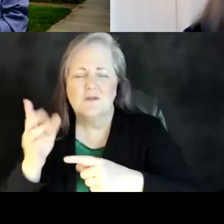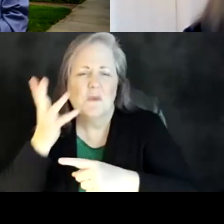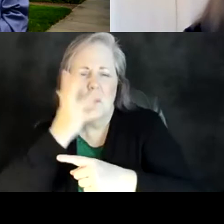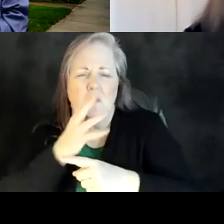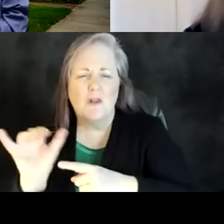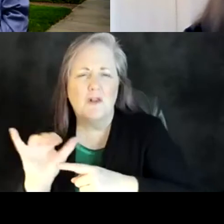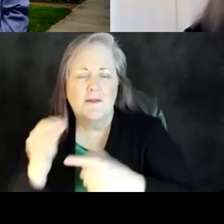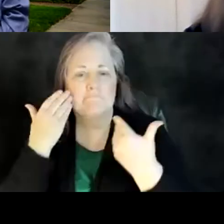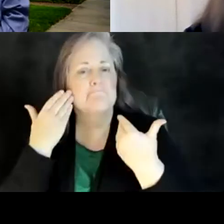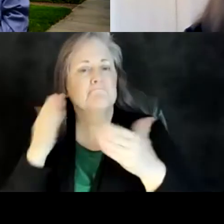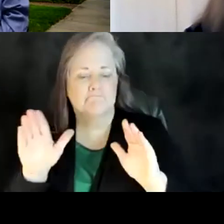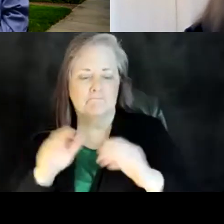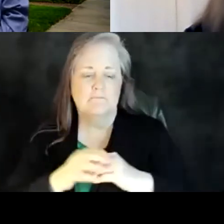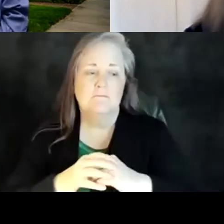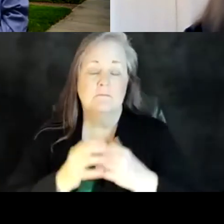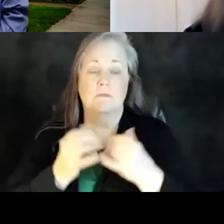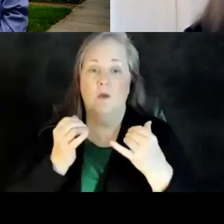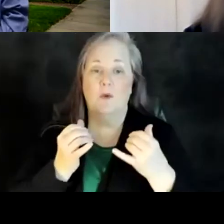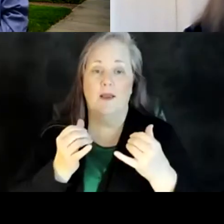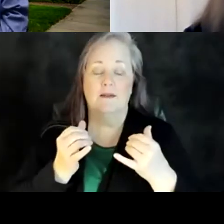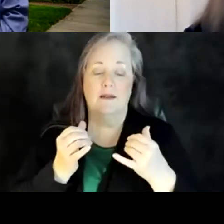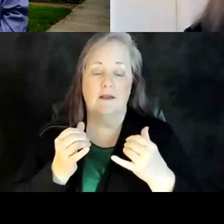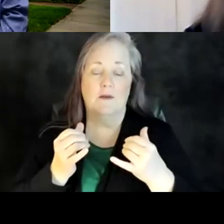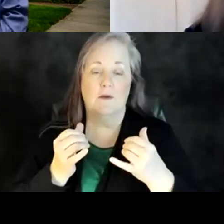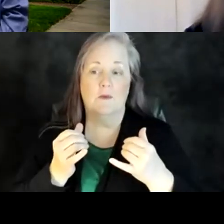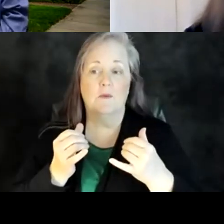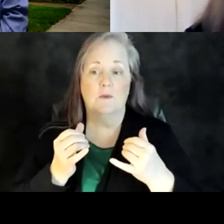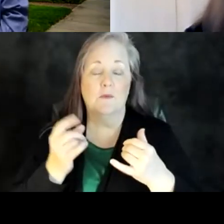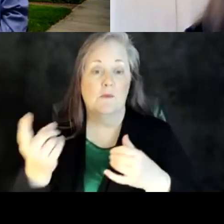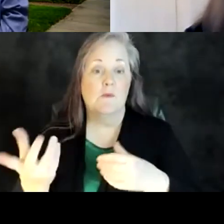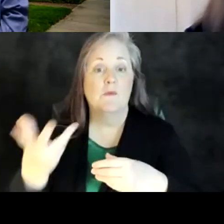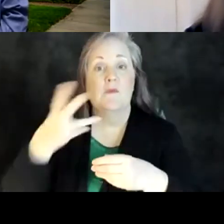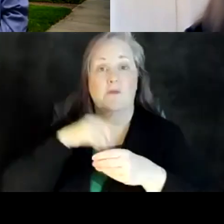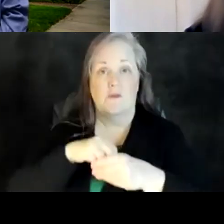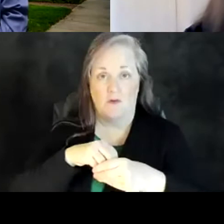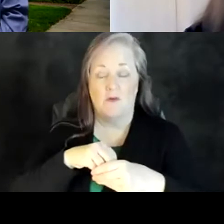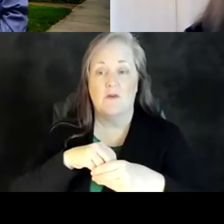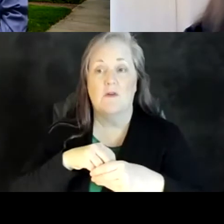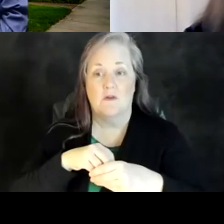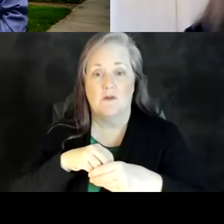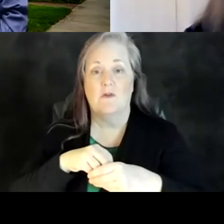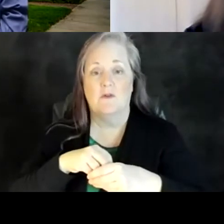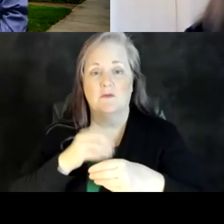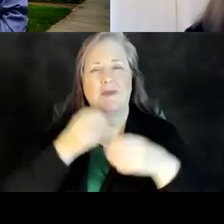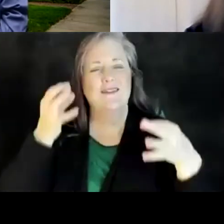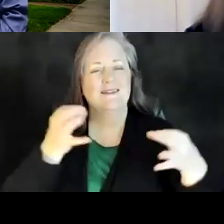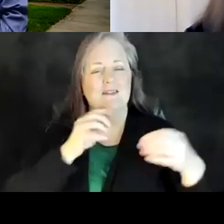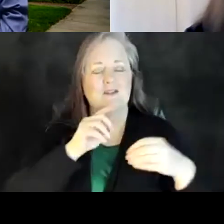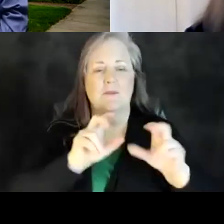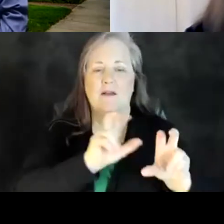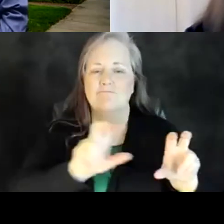like. Right now, we know that they are involved in making the decisions on the